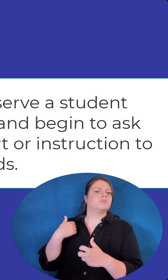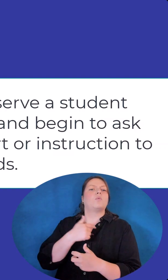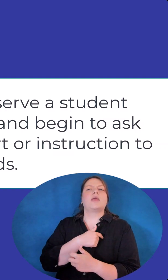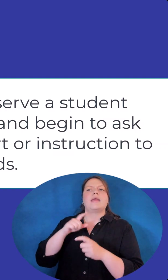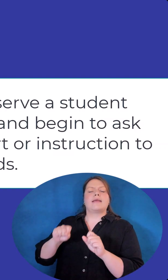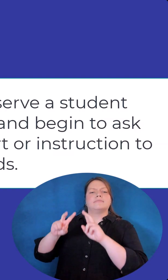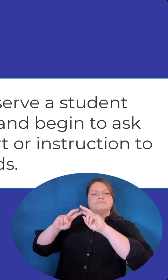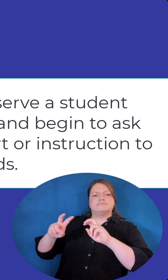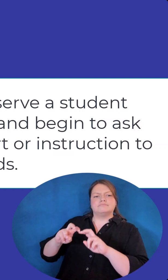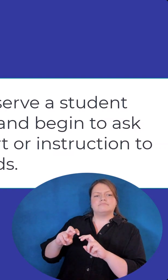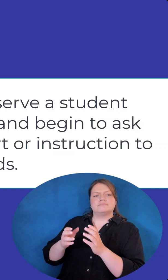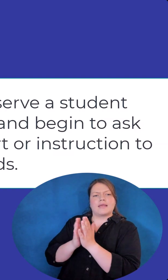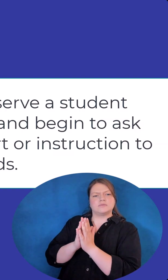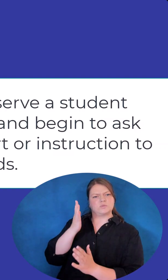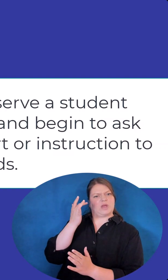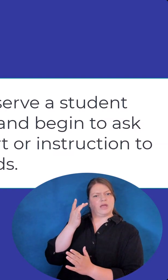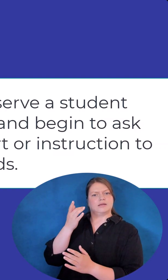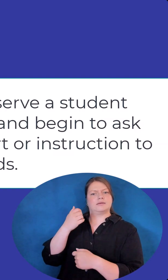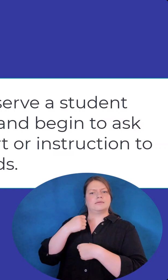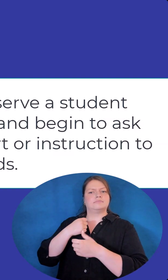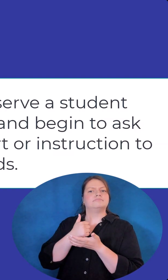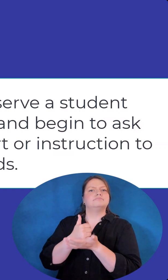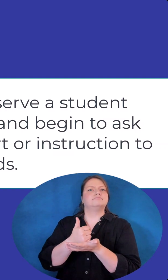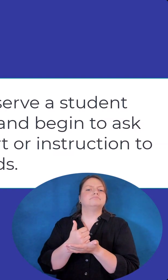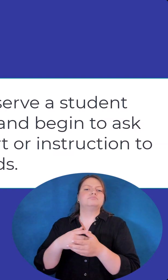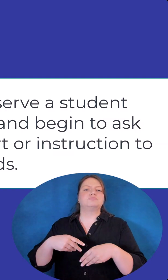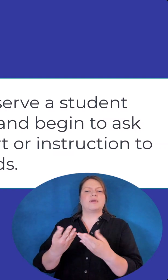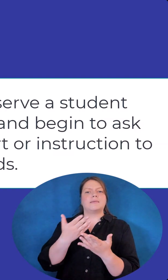to meet the student's needs.